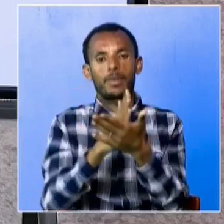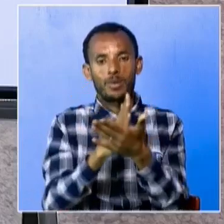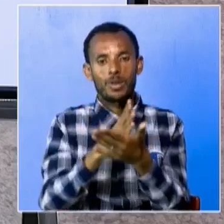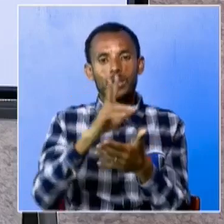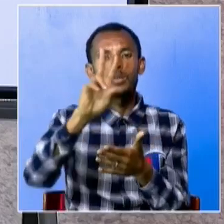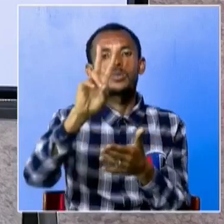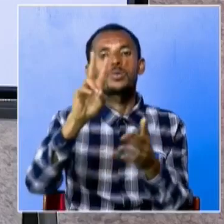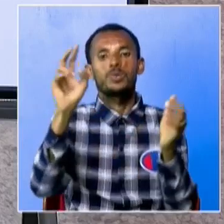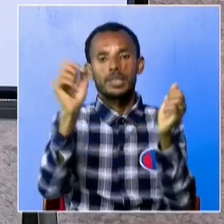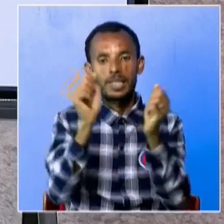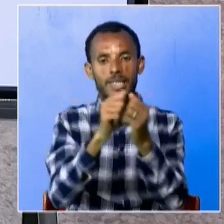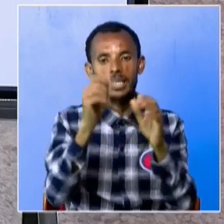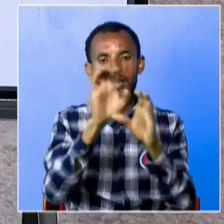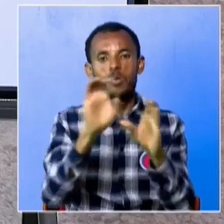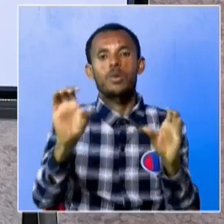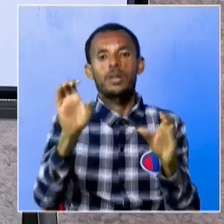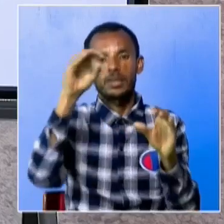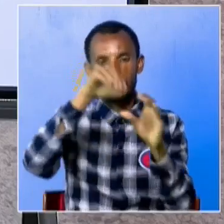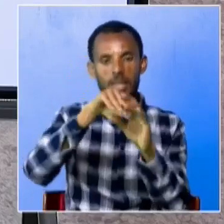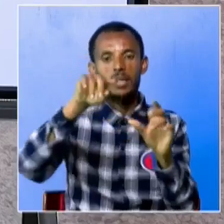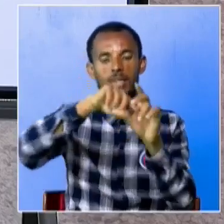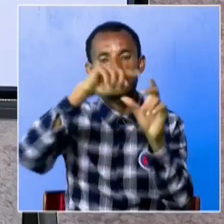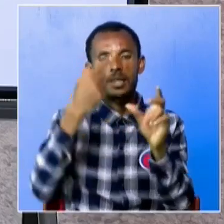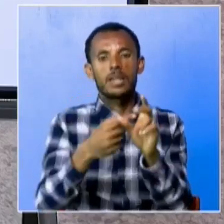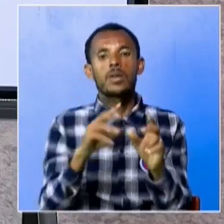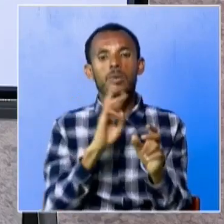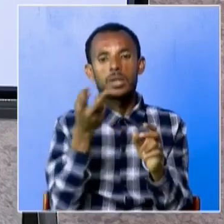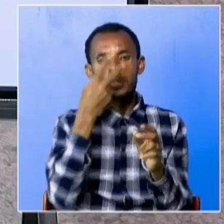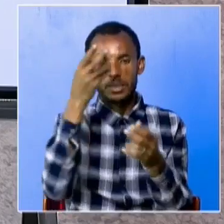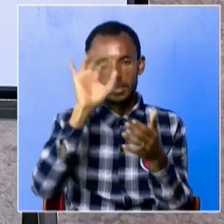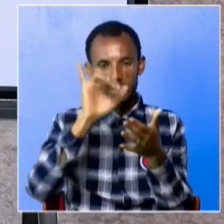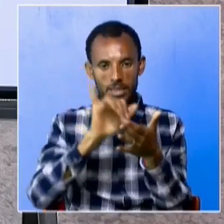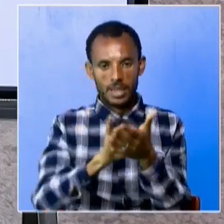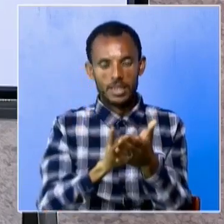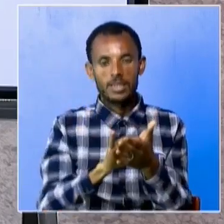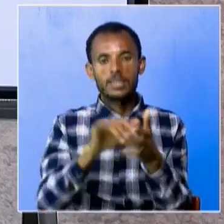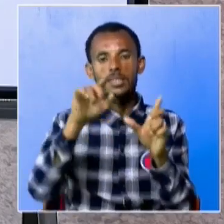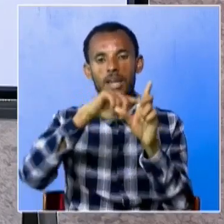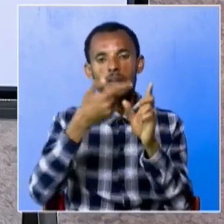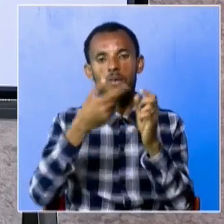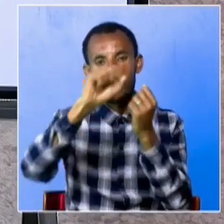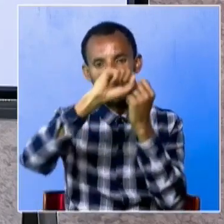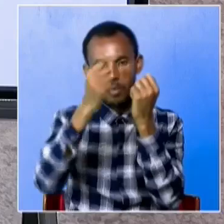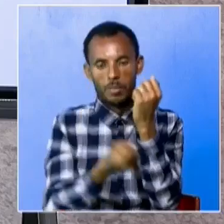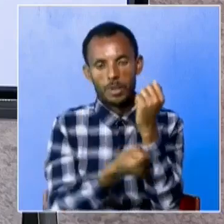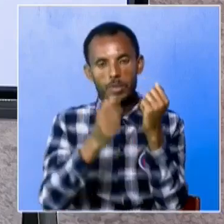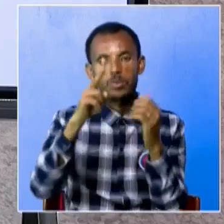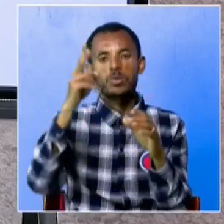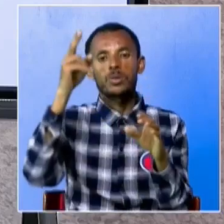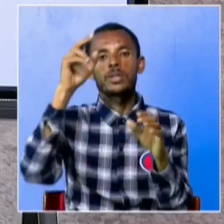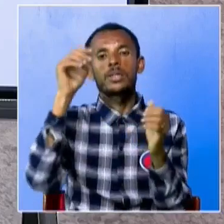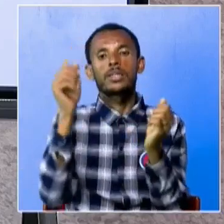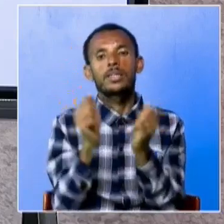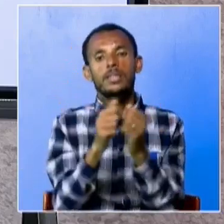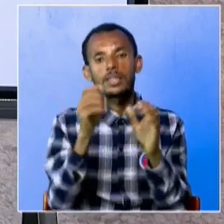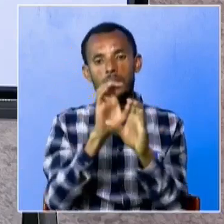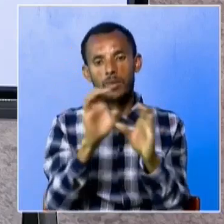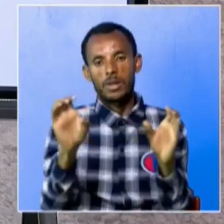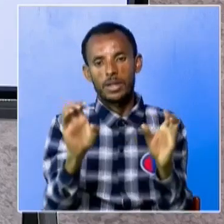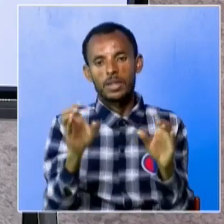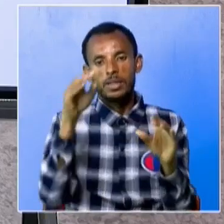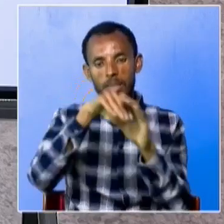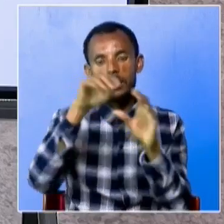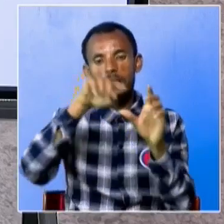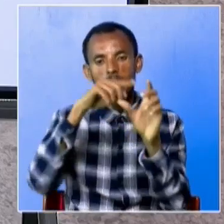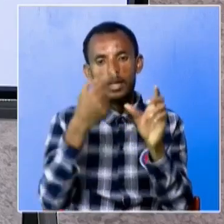two intersecting chords inside a circle. And we have seen that the angle formed by two intersecting chords inside a